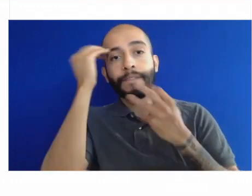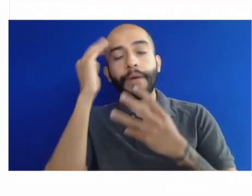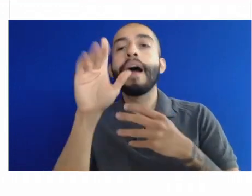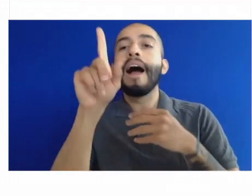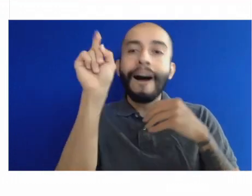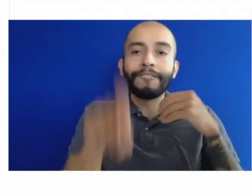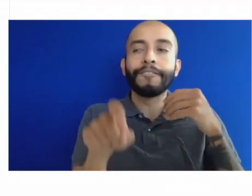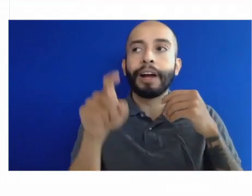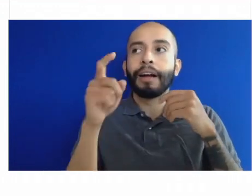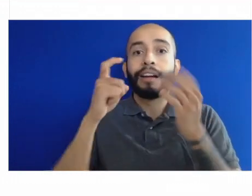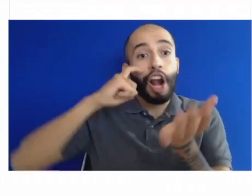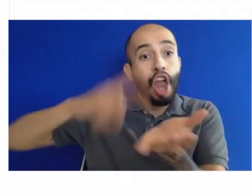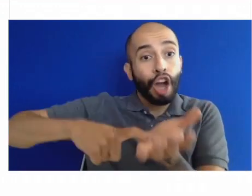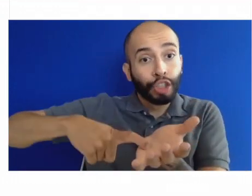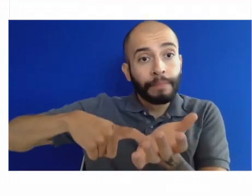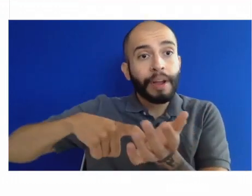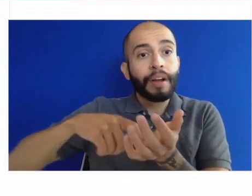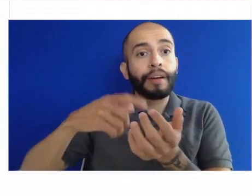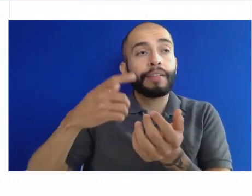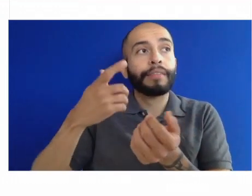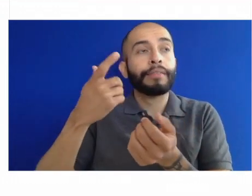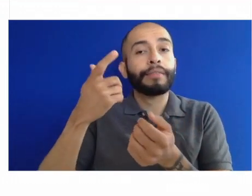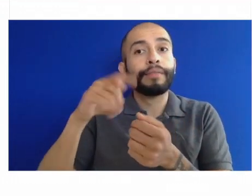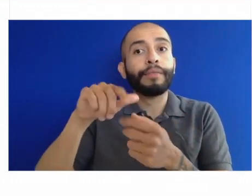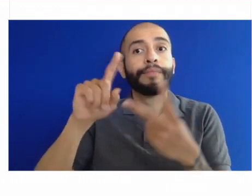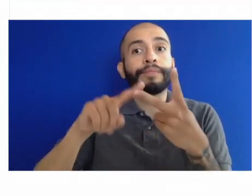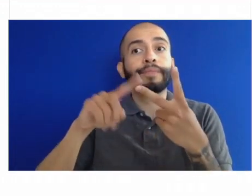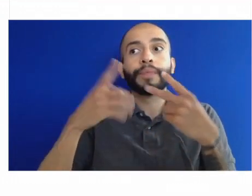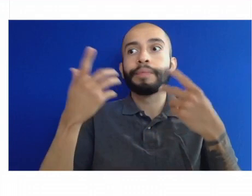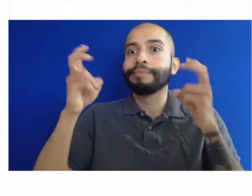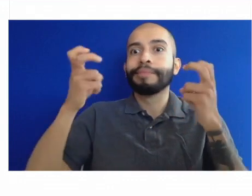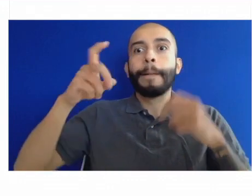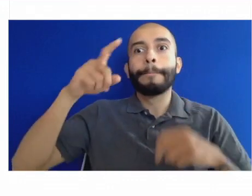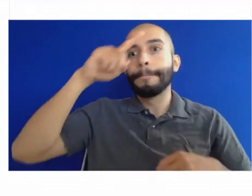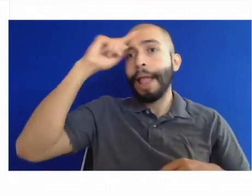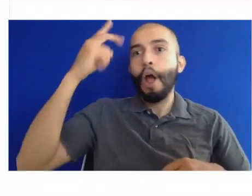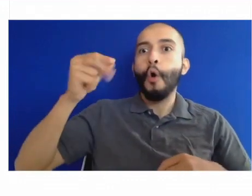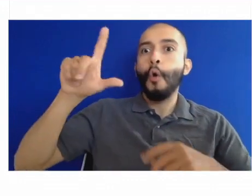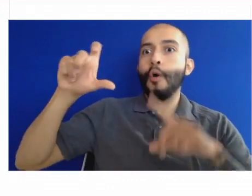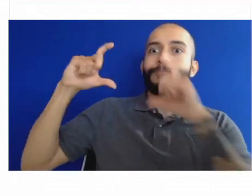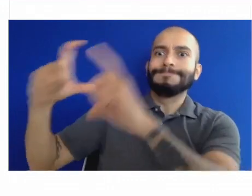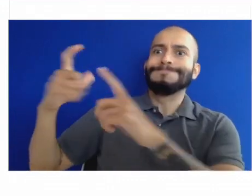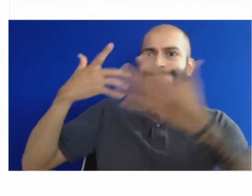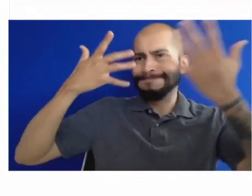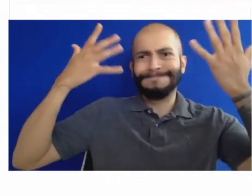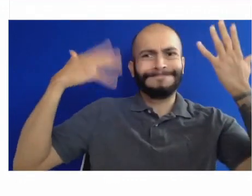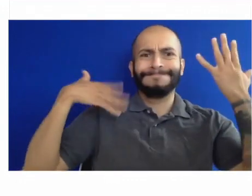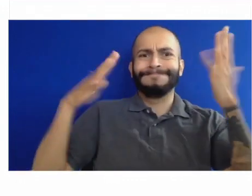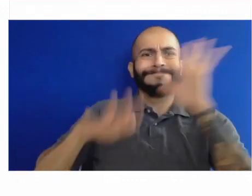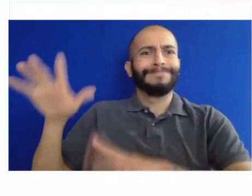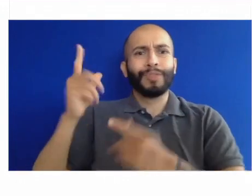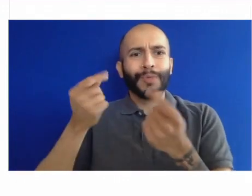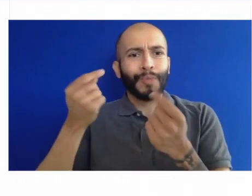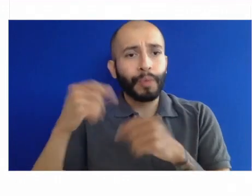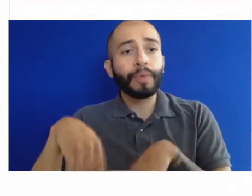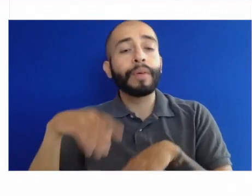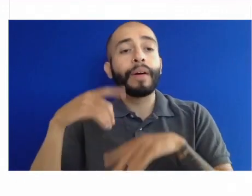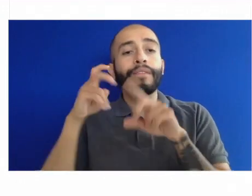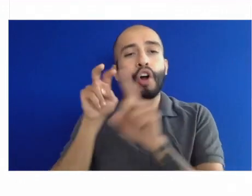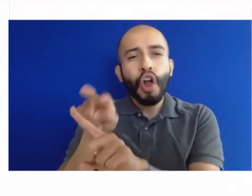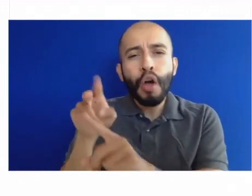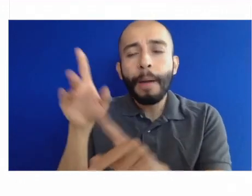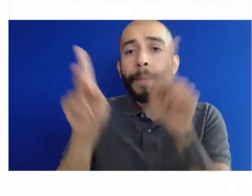those individuals who have received 2 doses of vaccine in the United States. They were not vaccine hesitant. They were not vaccine hostile, but they have not